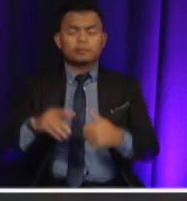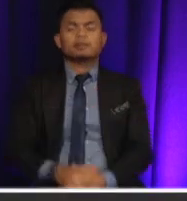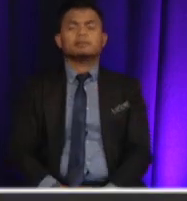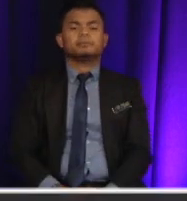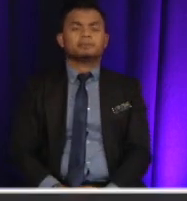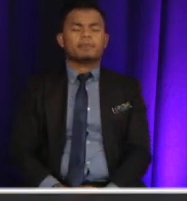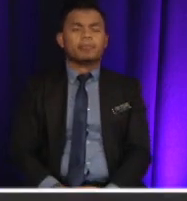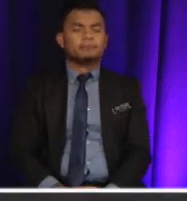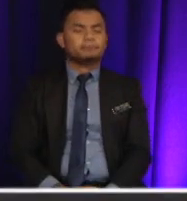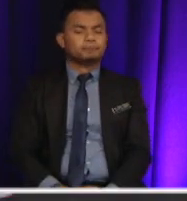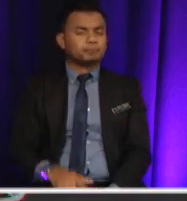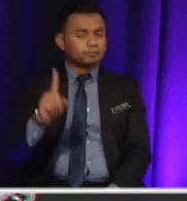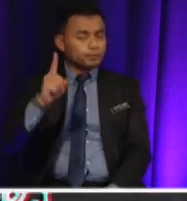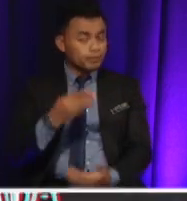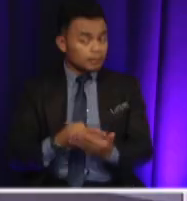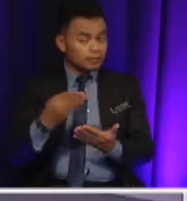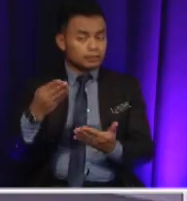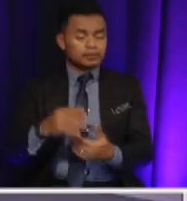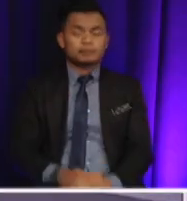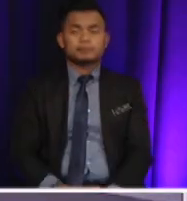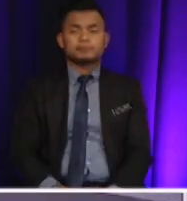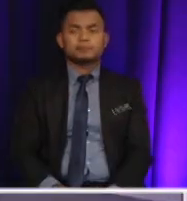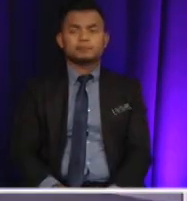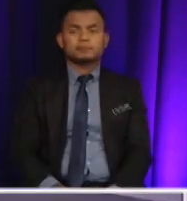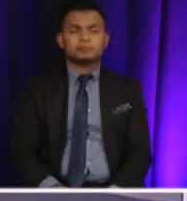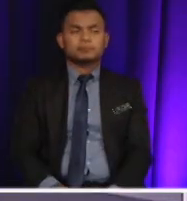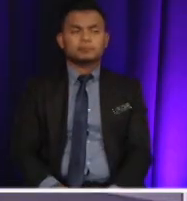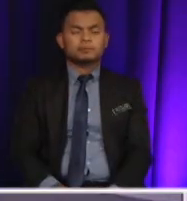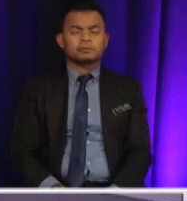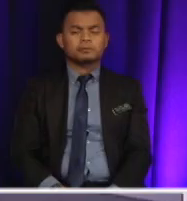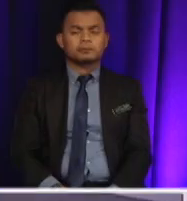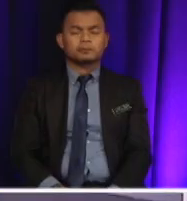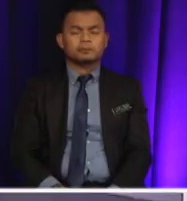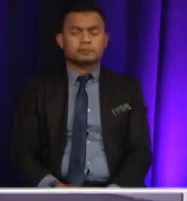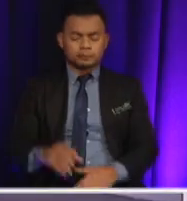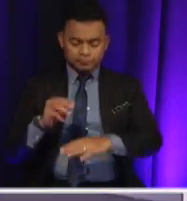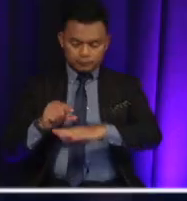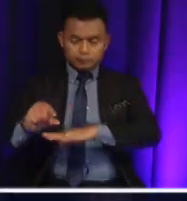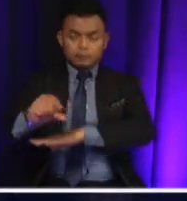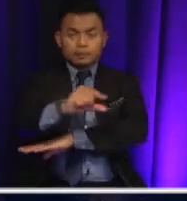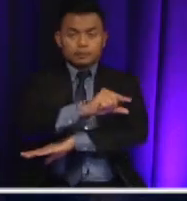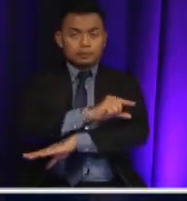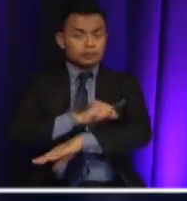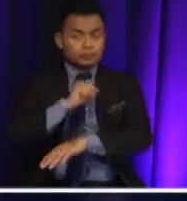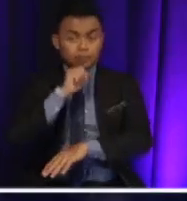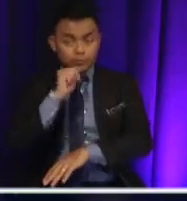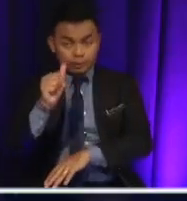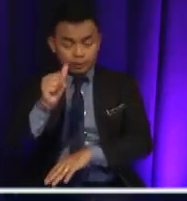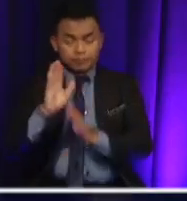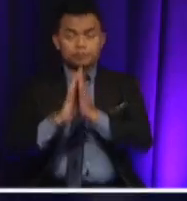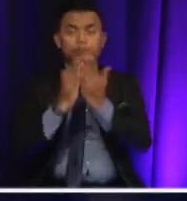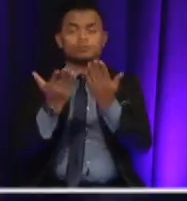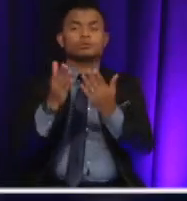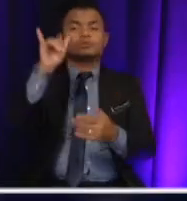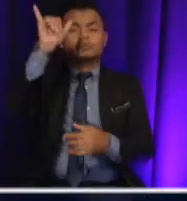a thing. Do you think a garden is a thing, Tivia? No. Yeah, so it's not a thing. All right. What about Library a book? book? Yes. Uh-huh. What about a